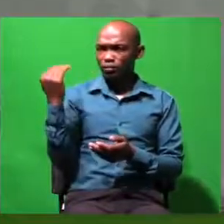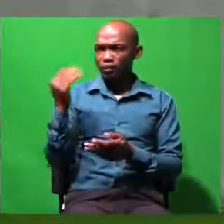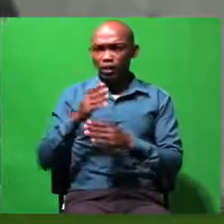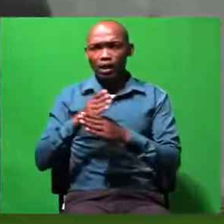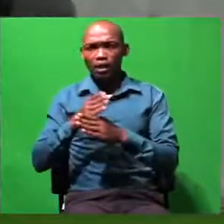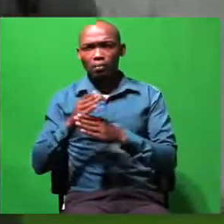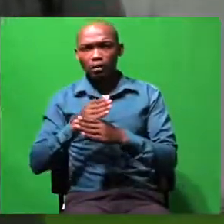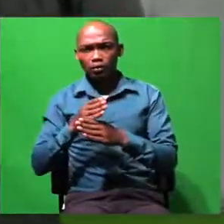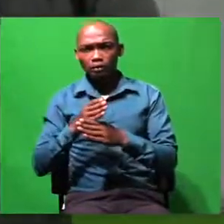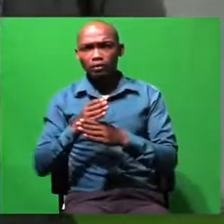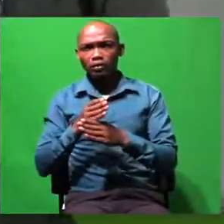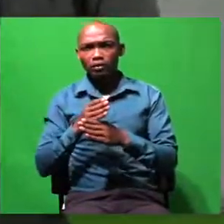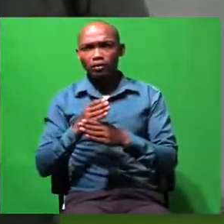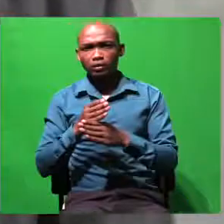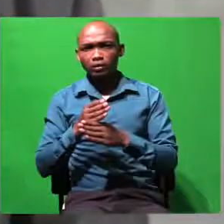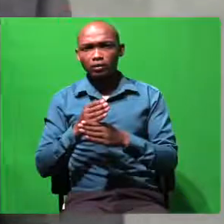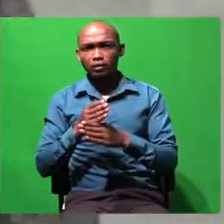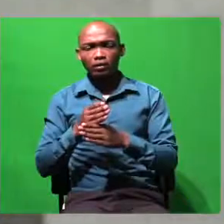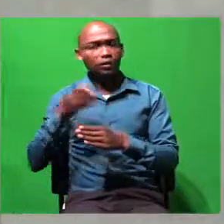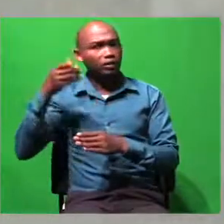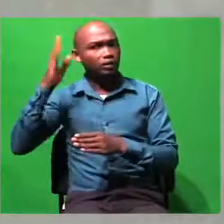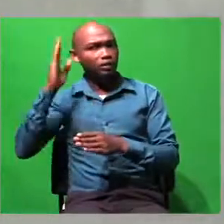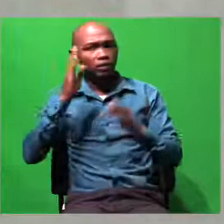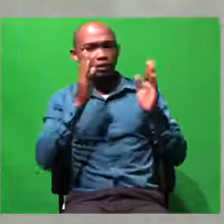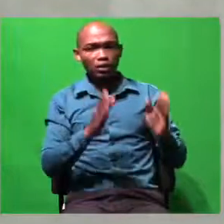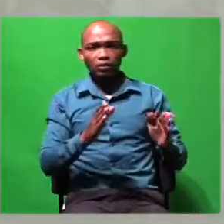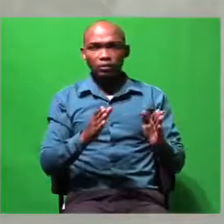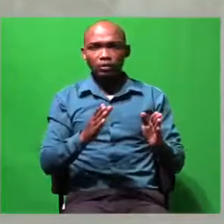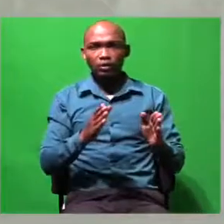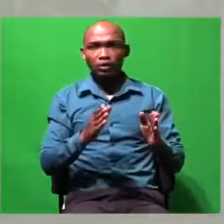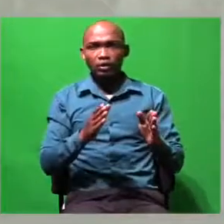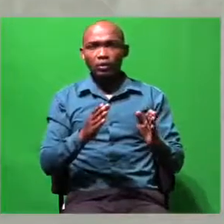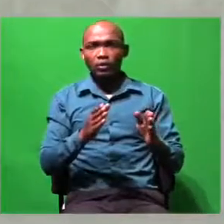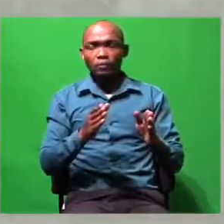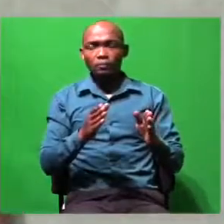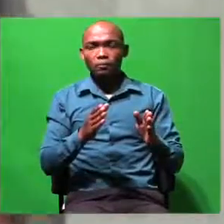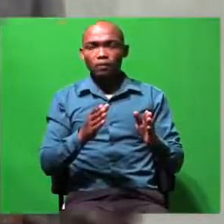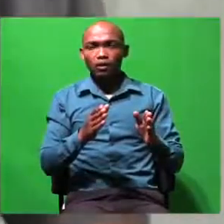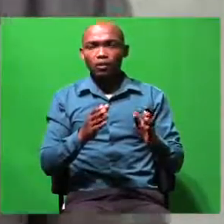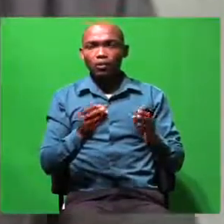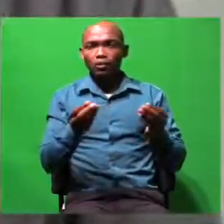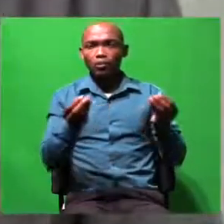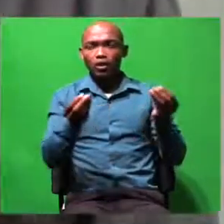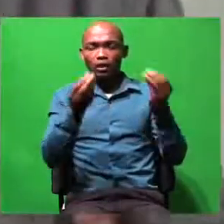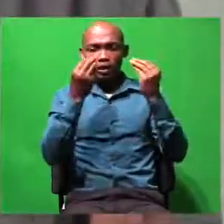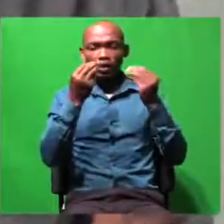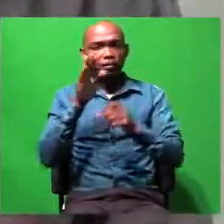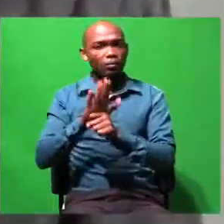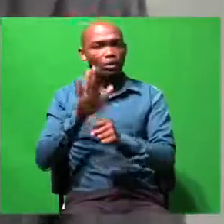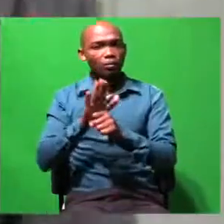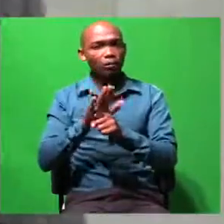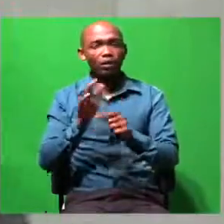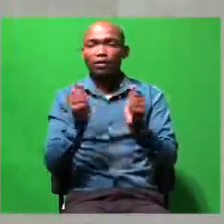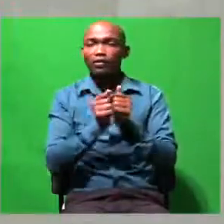about the central government? We have talking much about the central government. Can you tell me about this? What is the central